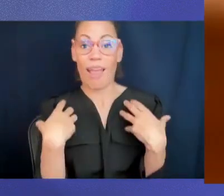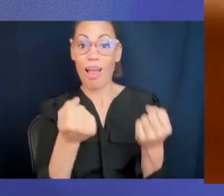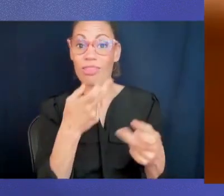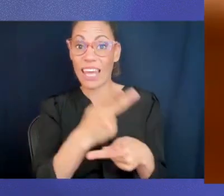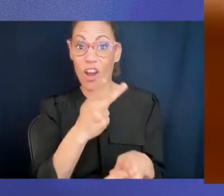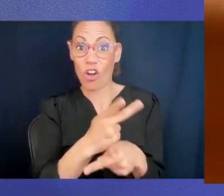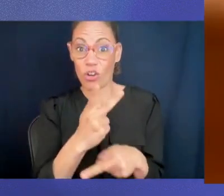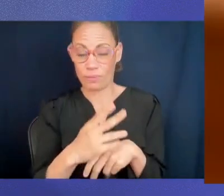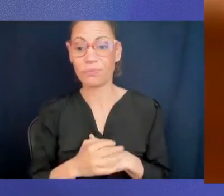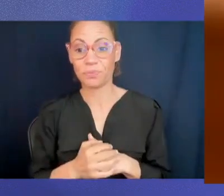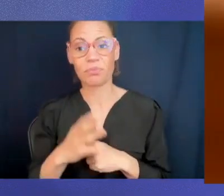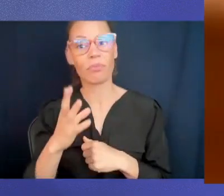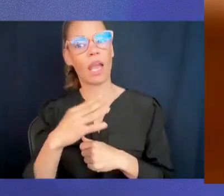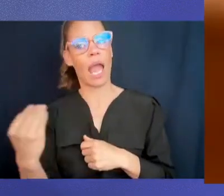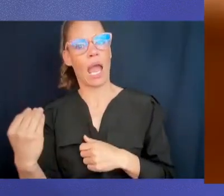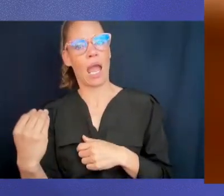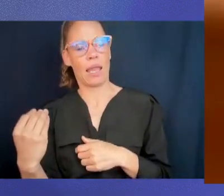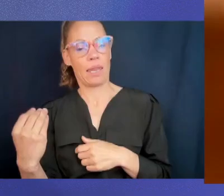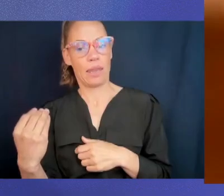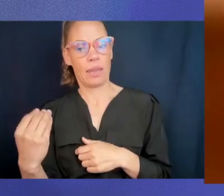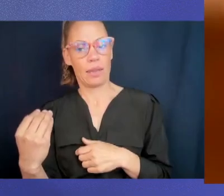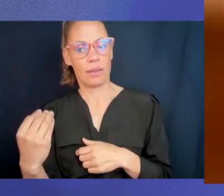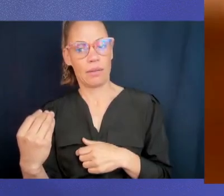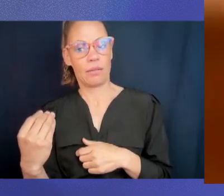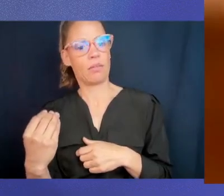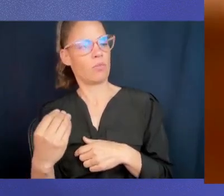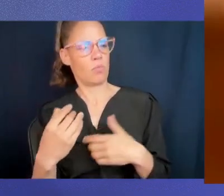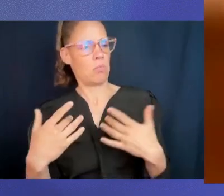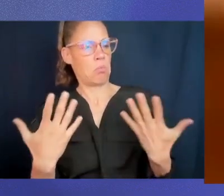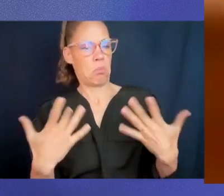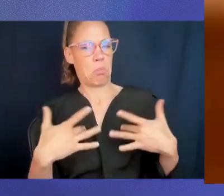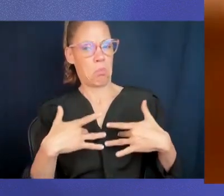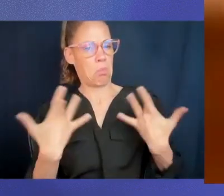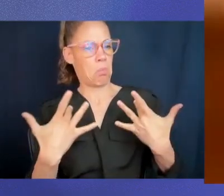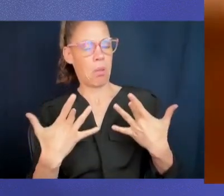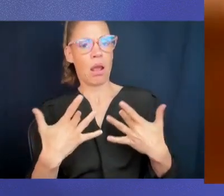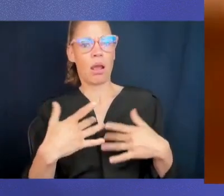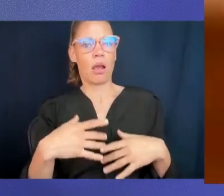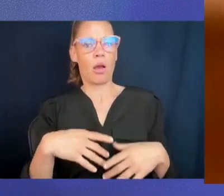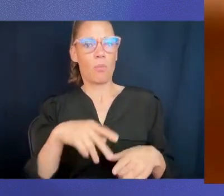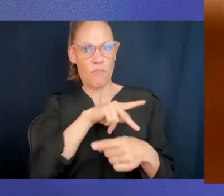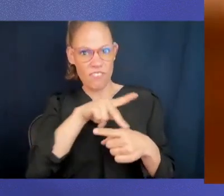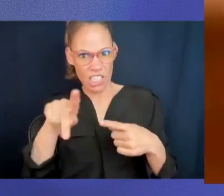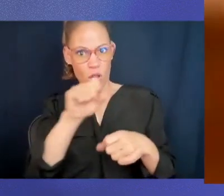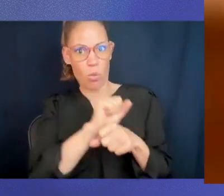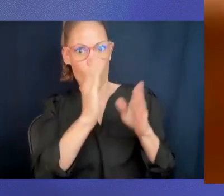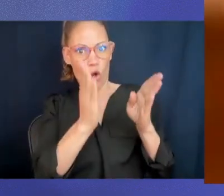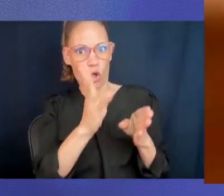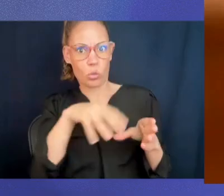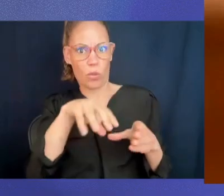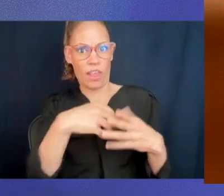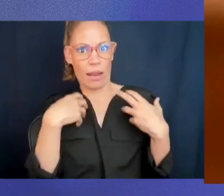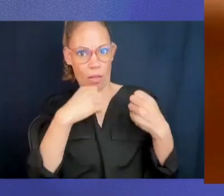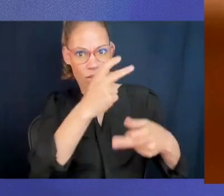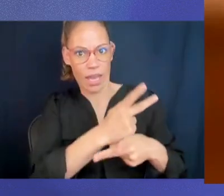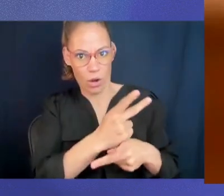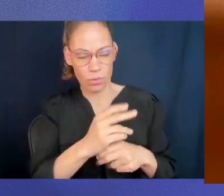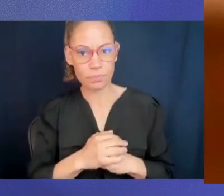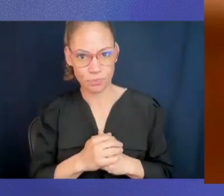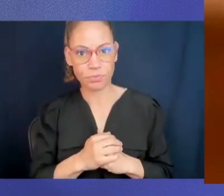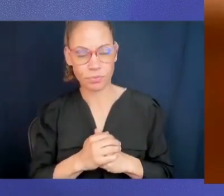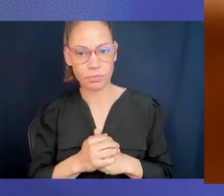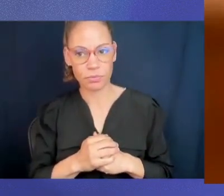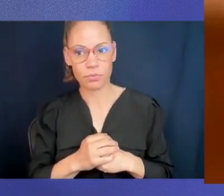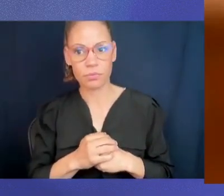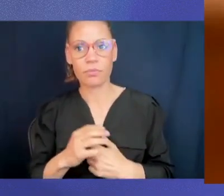of professions overall. He chose healthcare as his prime example of